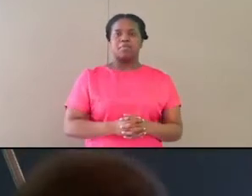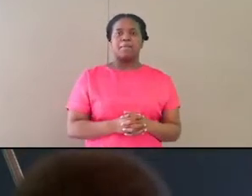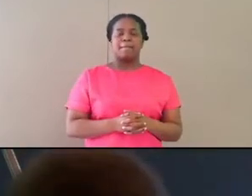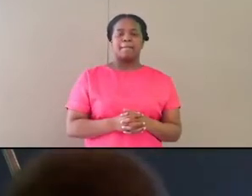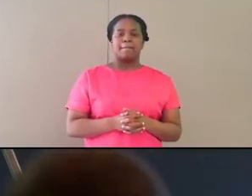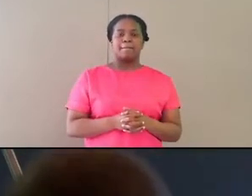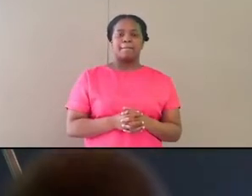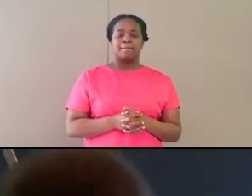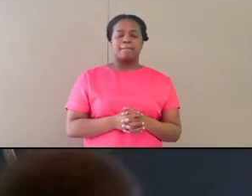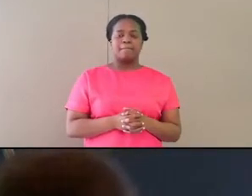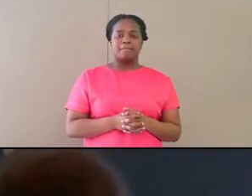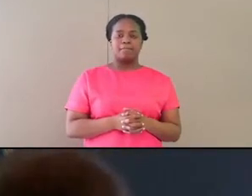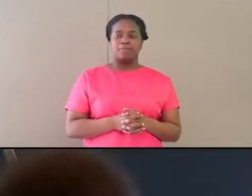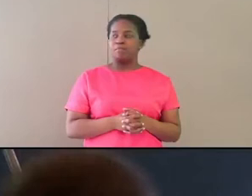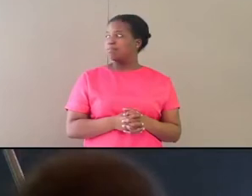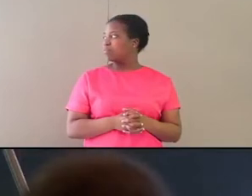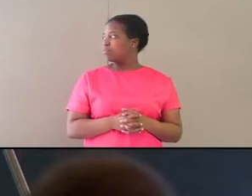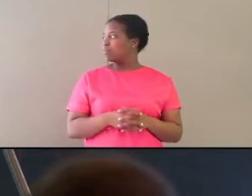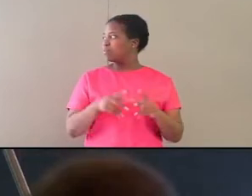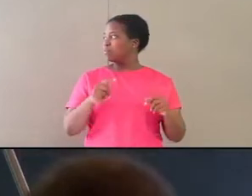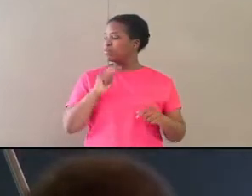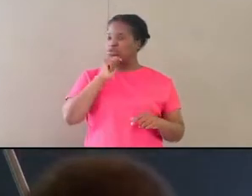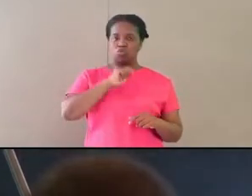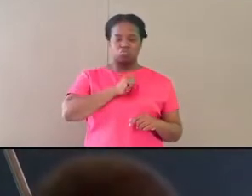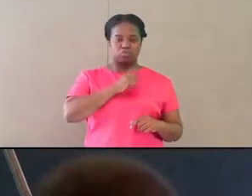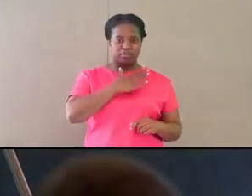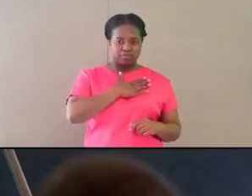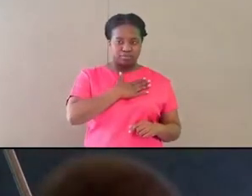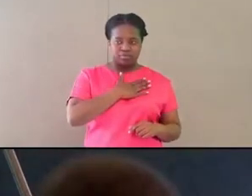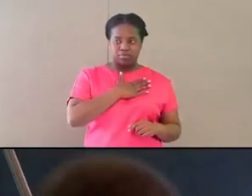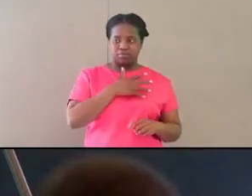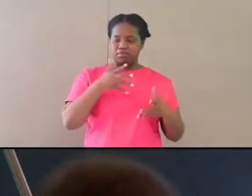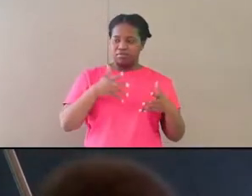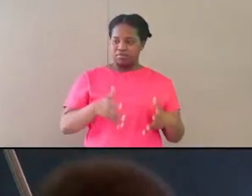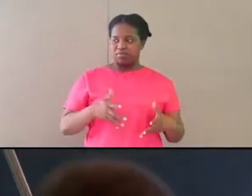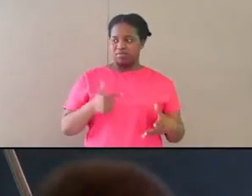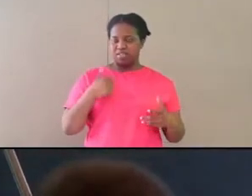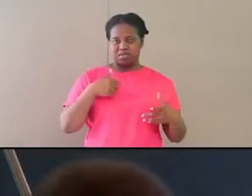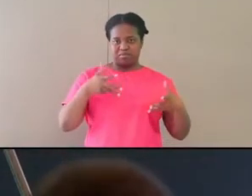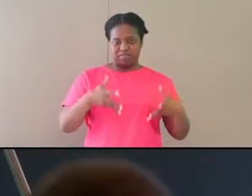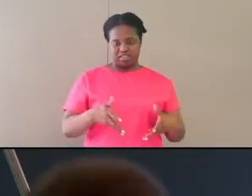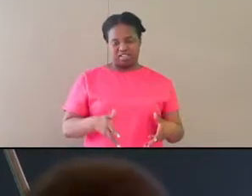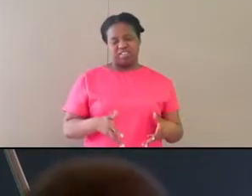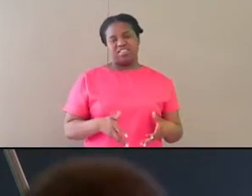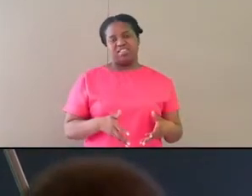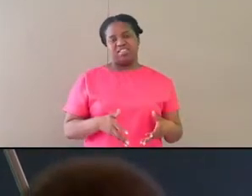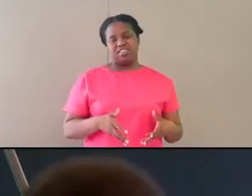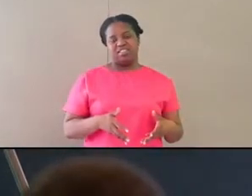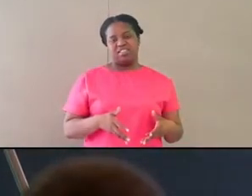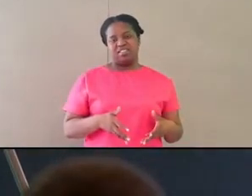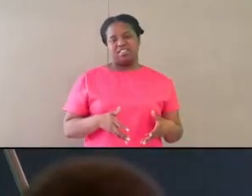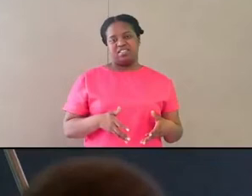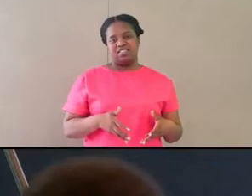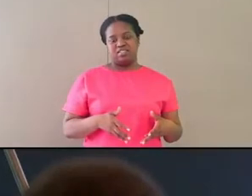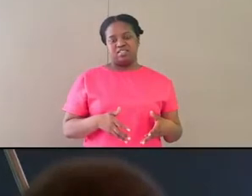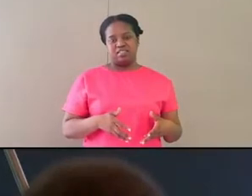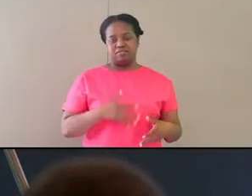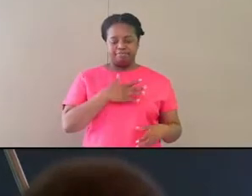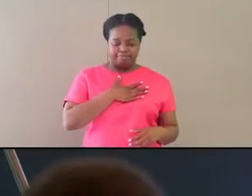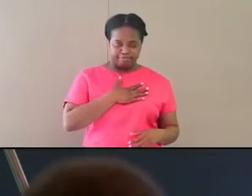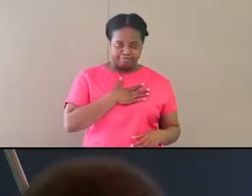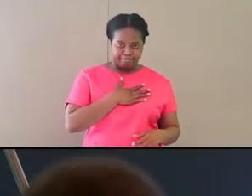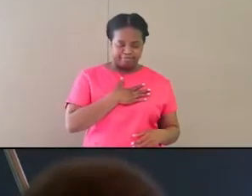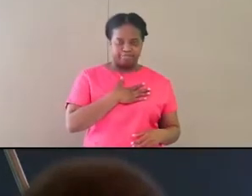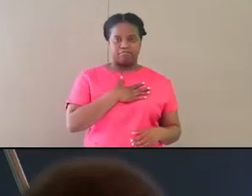a true pleasure I'm actually humbled to be able to be with you in